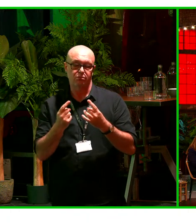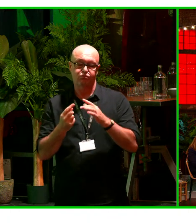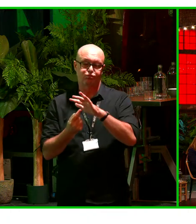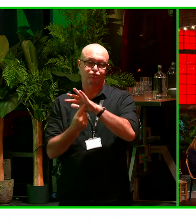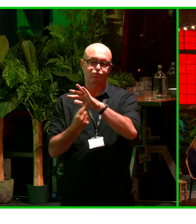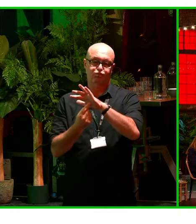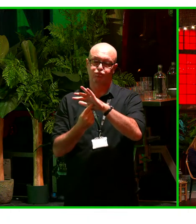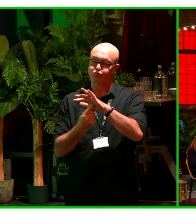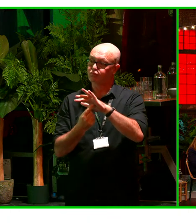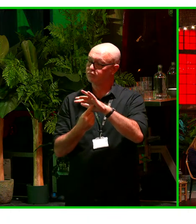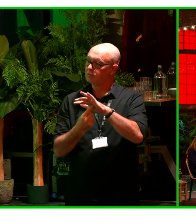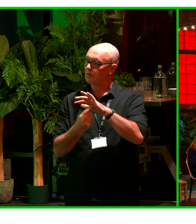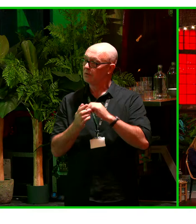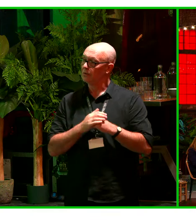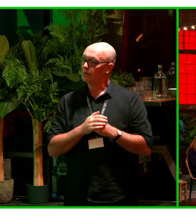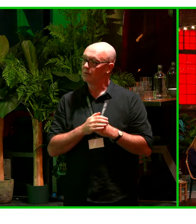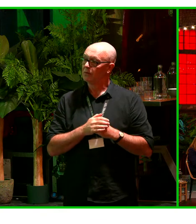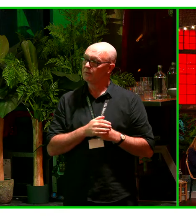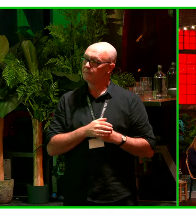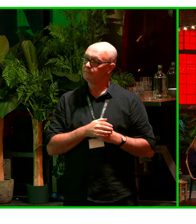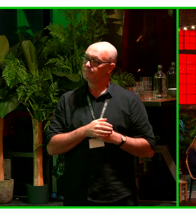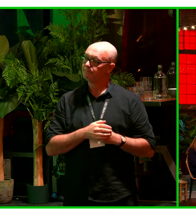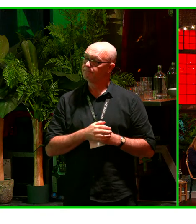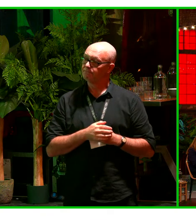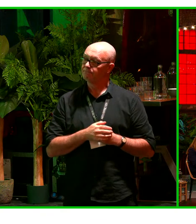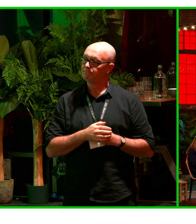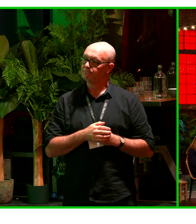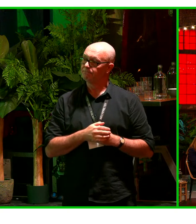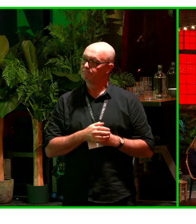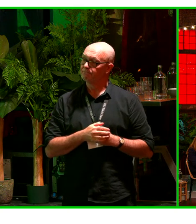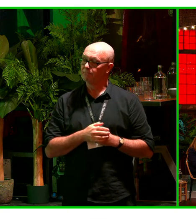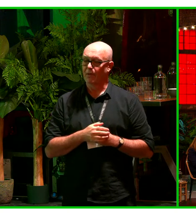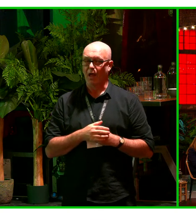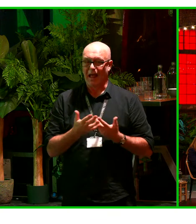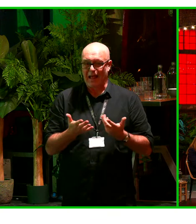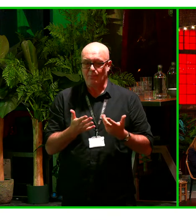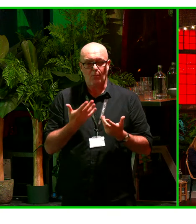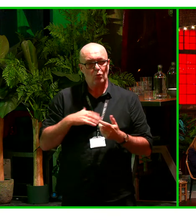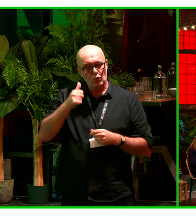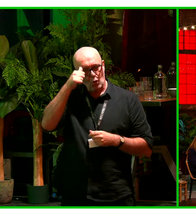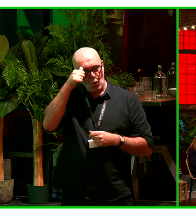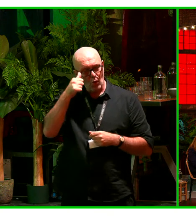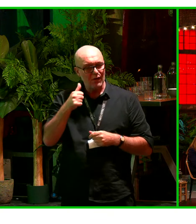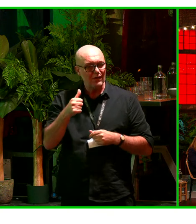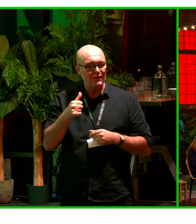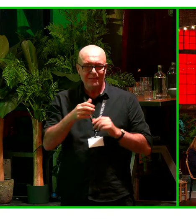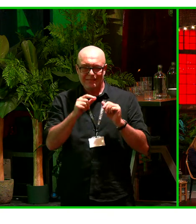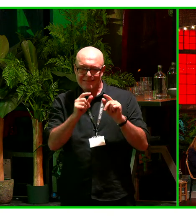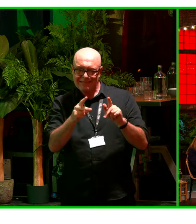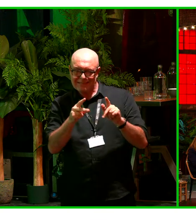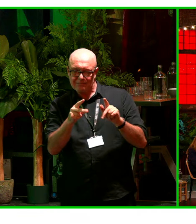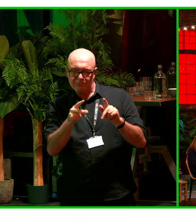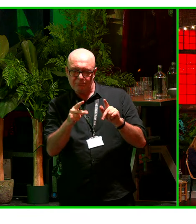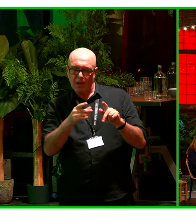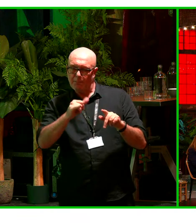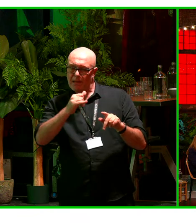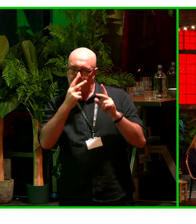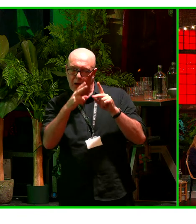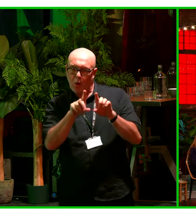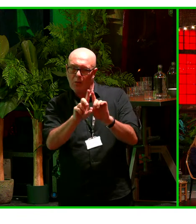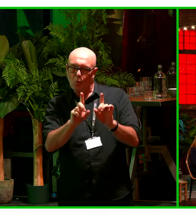provides a real opportunity to innovate and help us see what the system might look like without actually having to invest too much money up front to